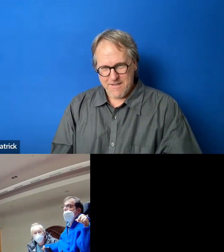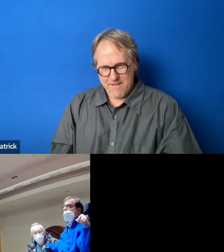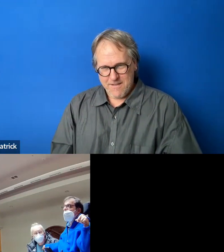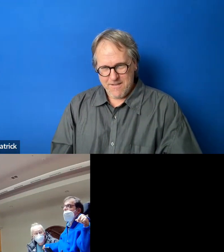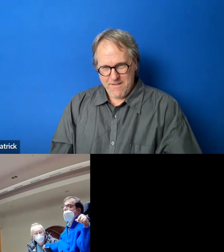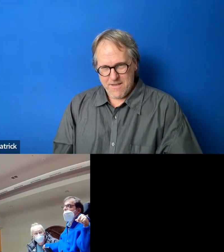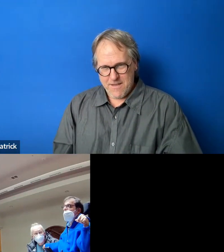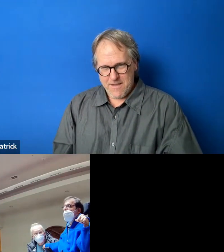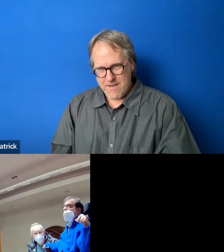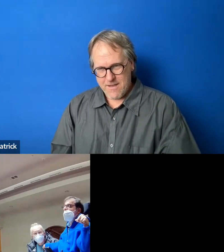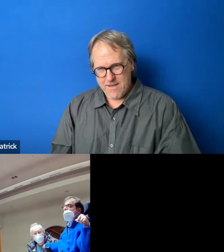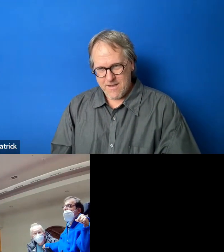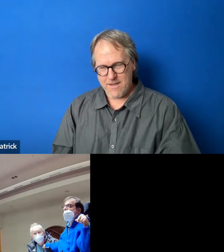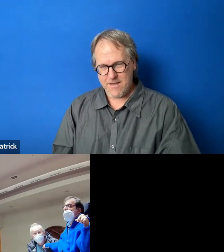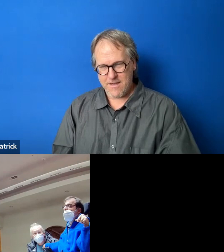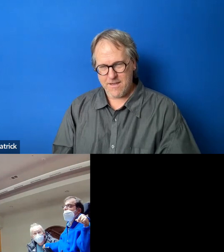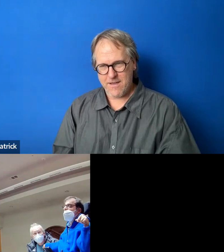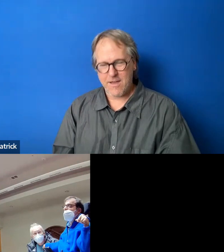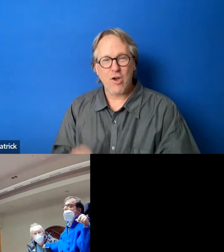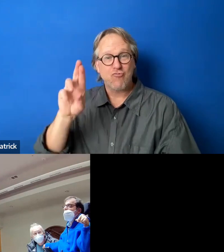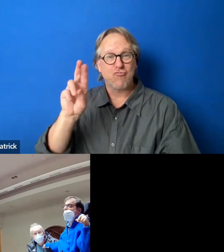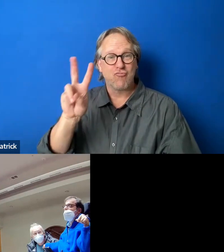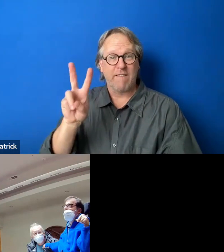Very good. And yes, Rev Suzanne.